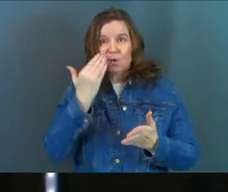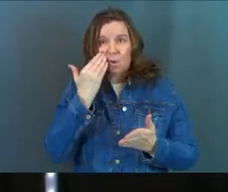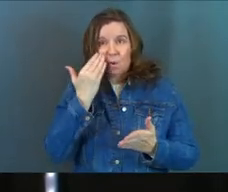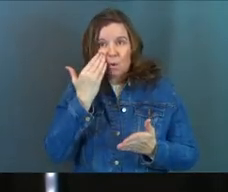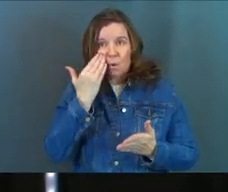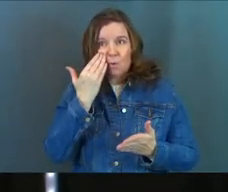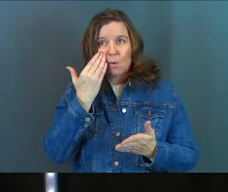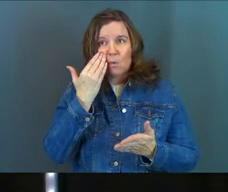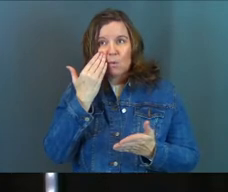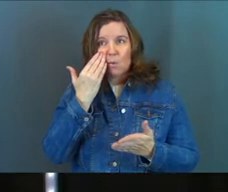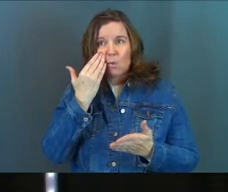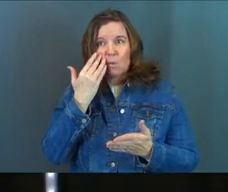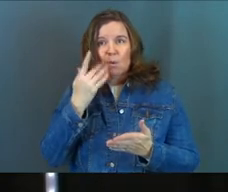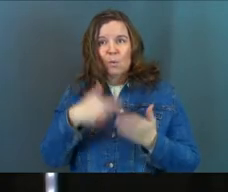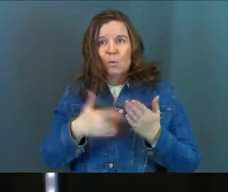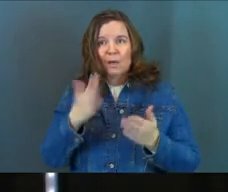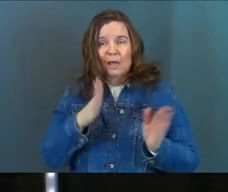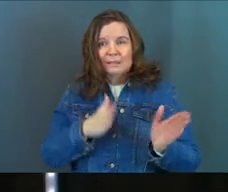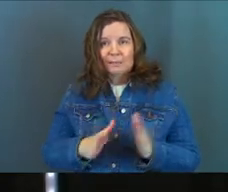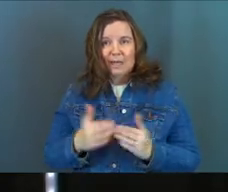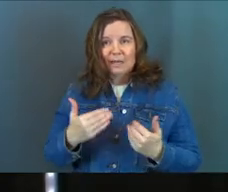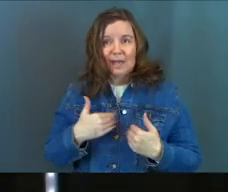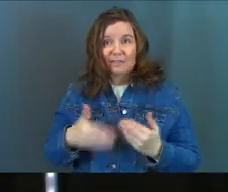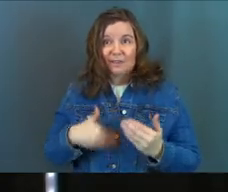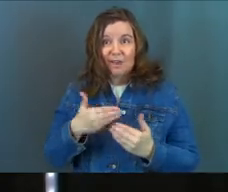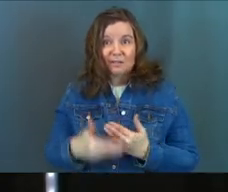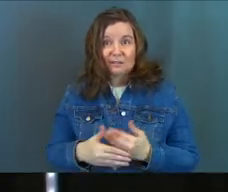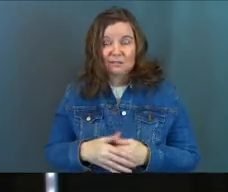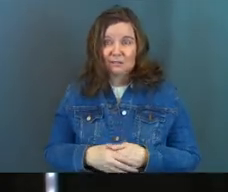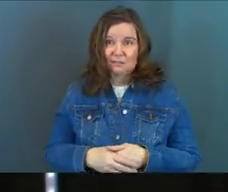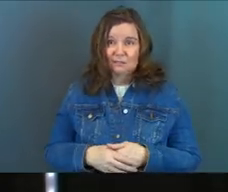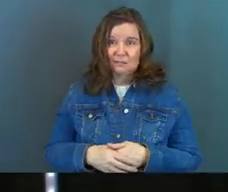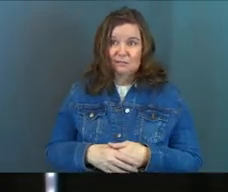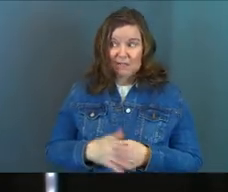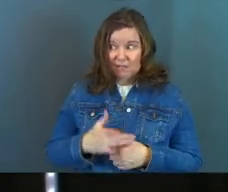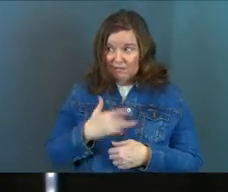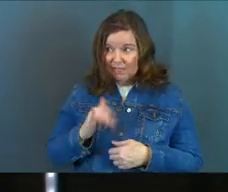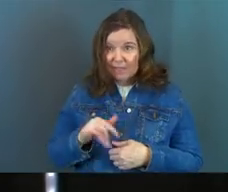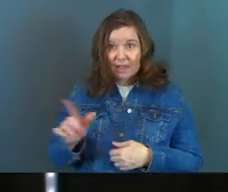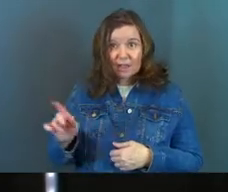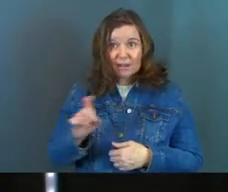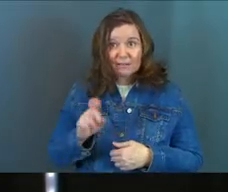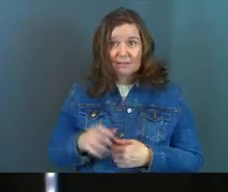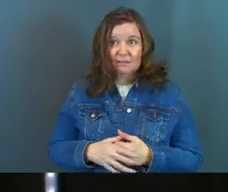know what God's plan is going to have next. Anybody feel that?